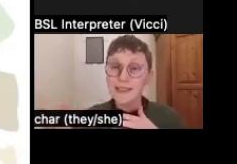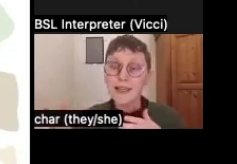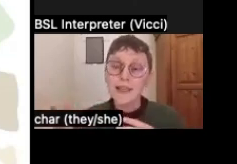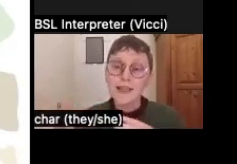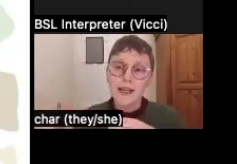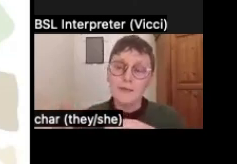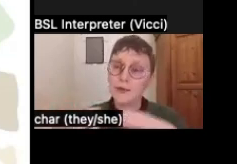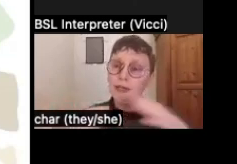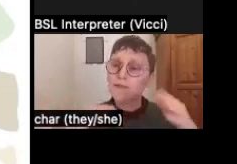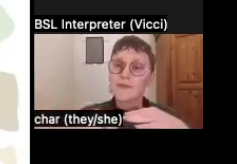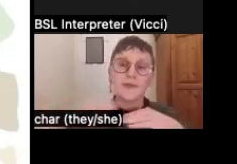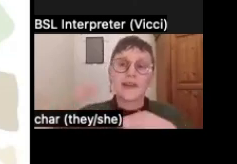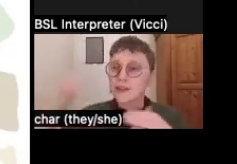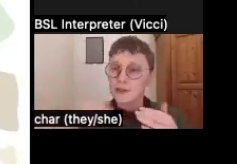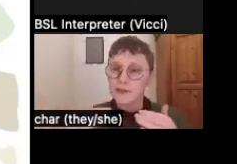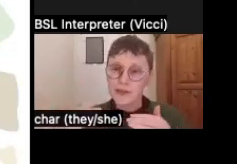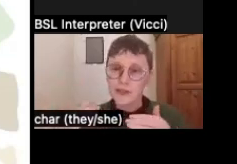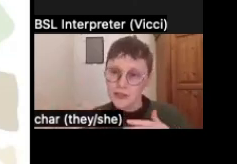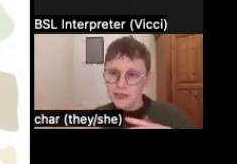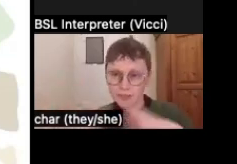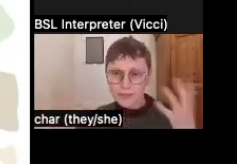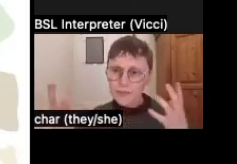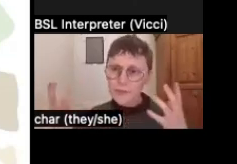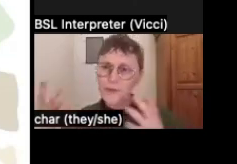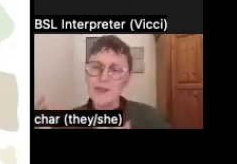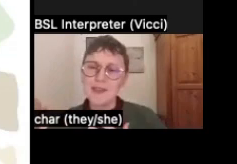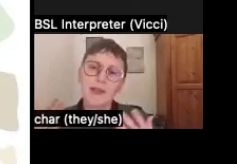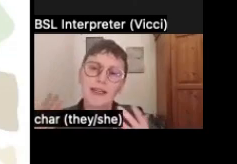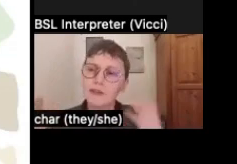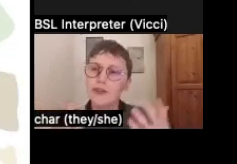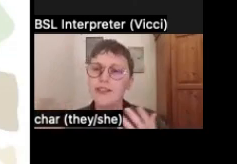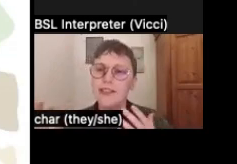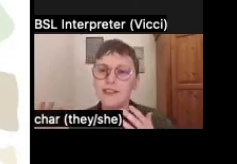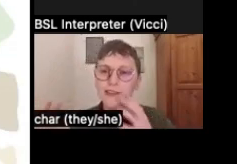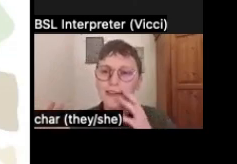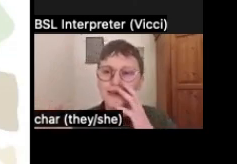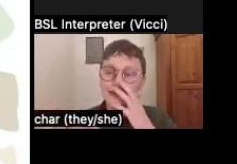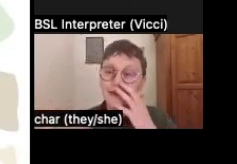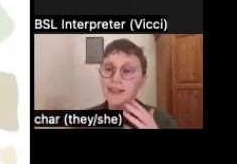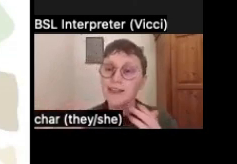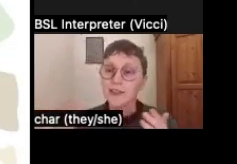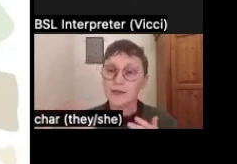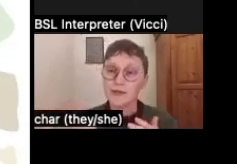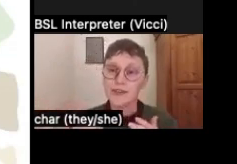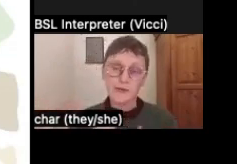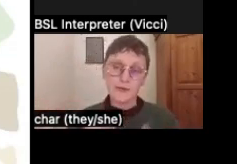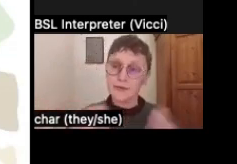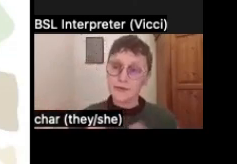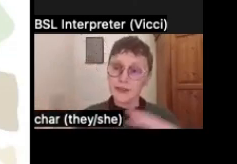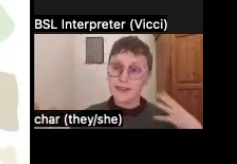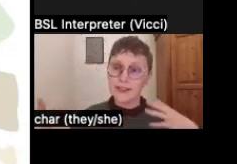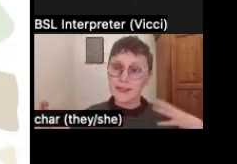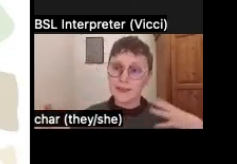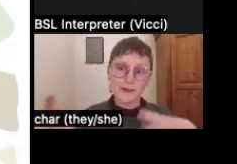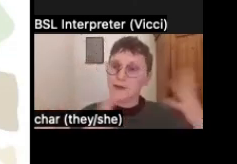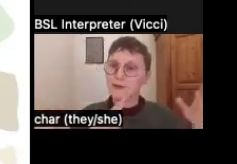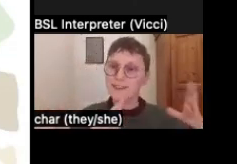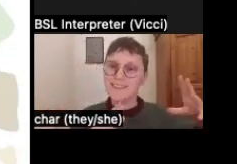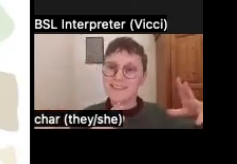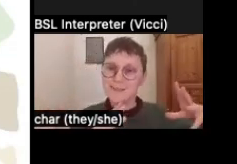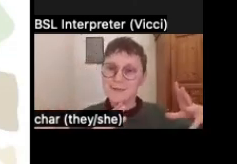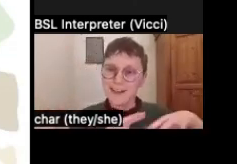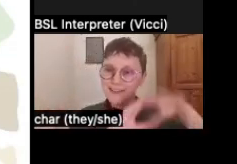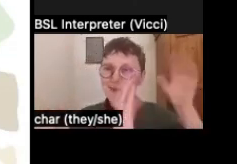to think. But if something else that we've discussed feels more kind of juicy to write in response to, feel free to kind of ignore